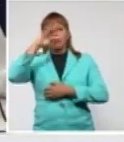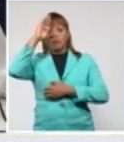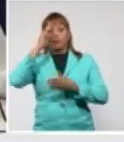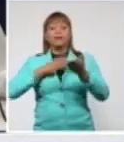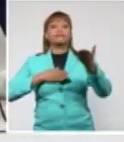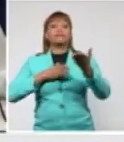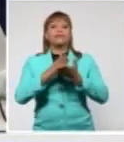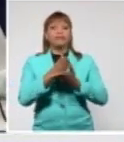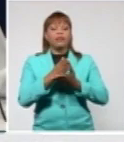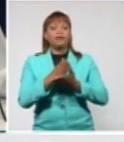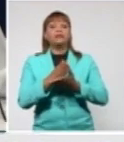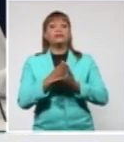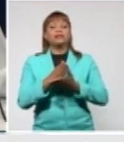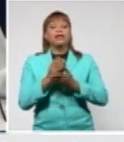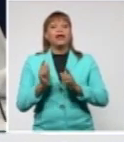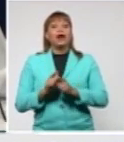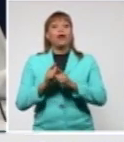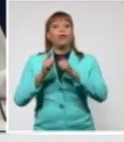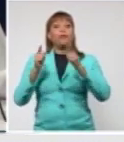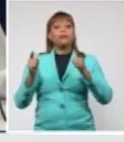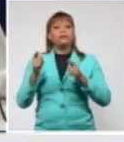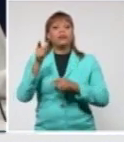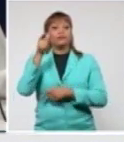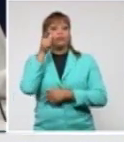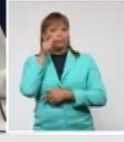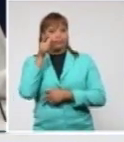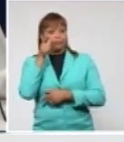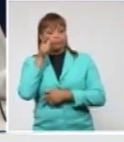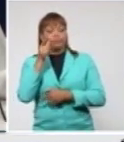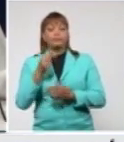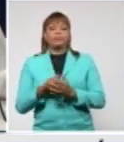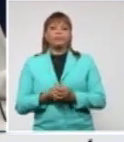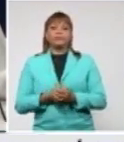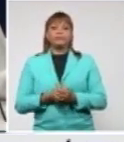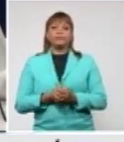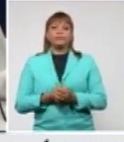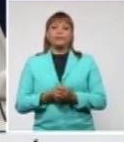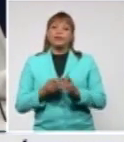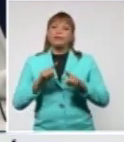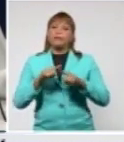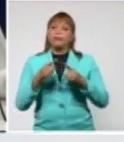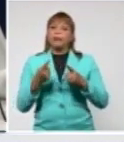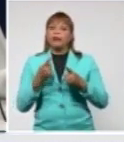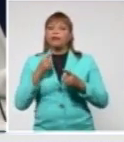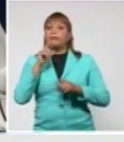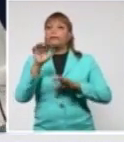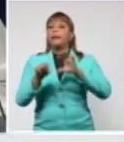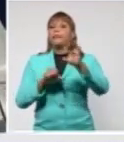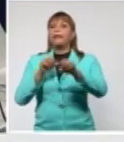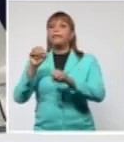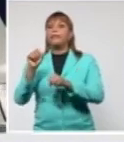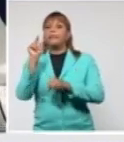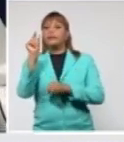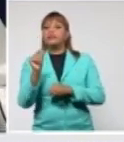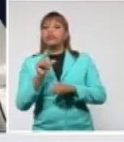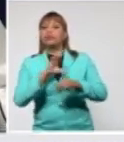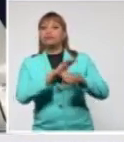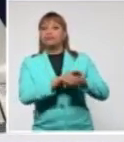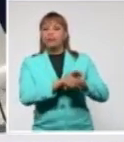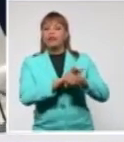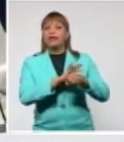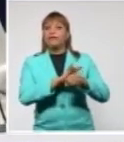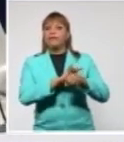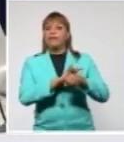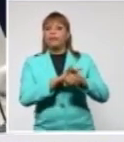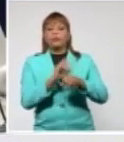63.3% of all confirmed cases yesterday, are confirmed case contacts. It has not been possible